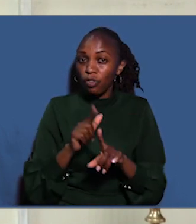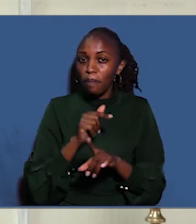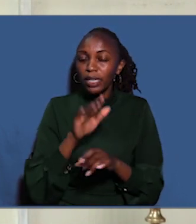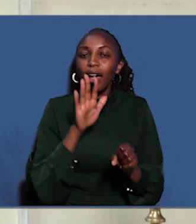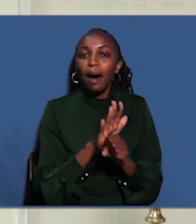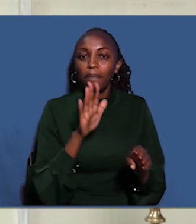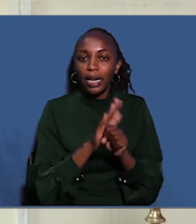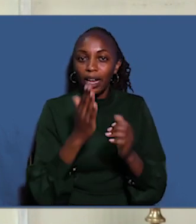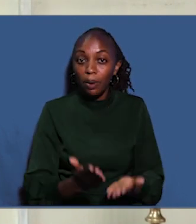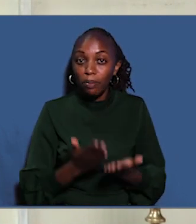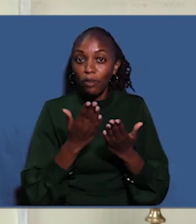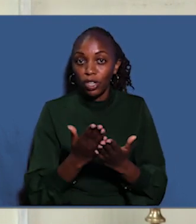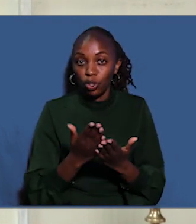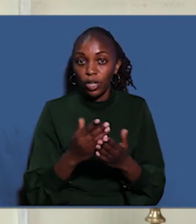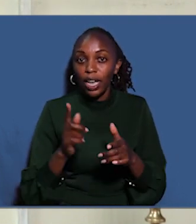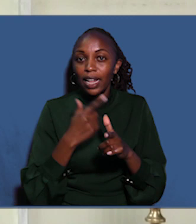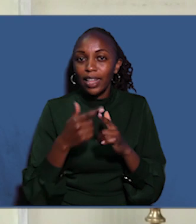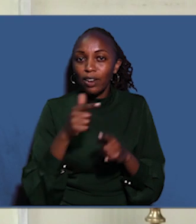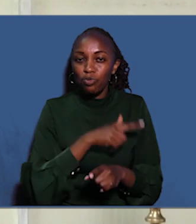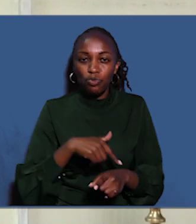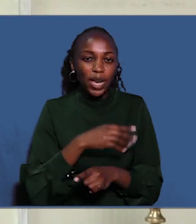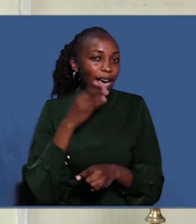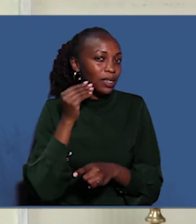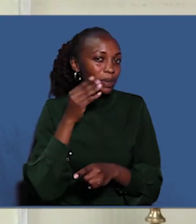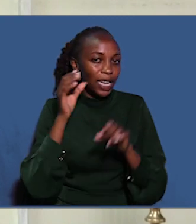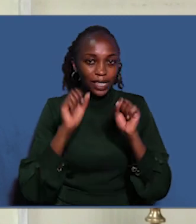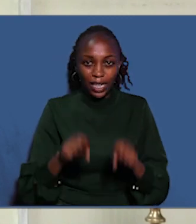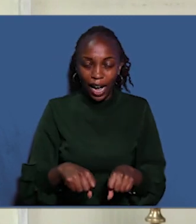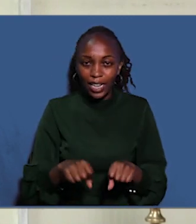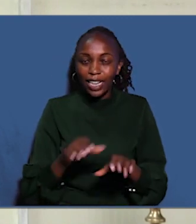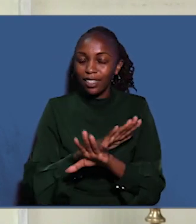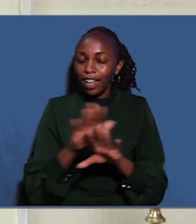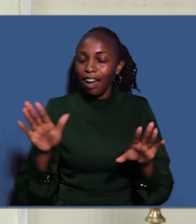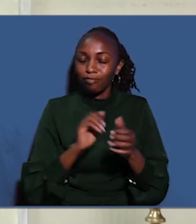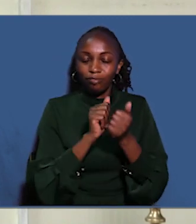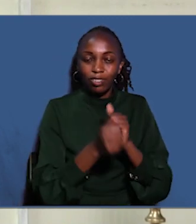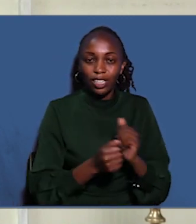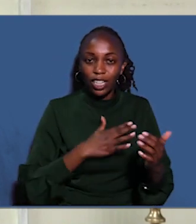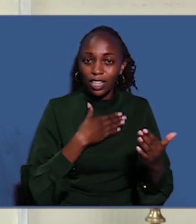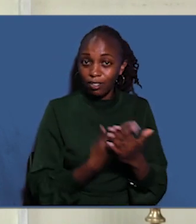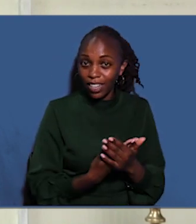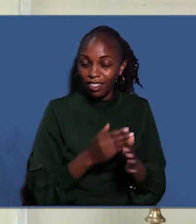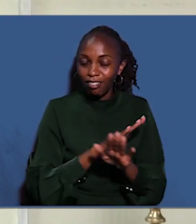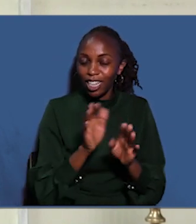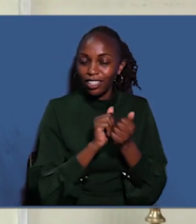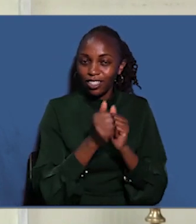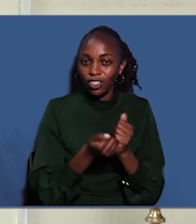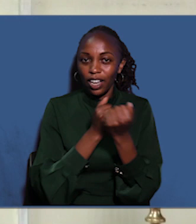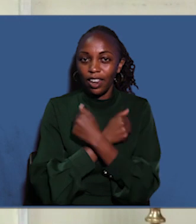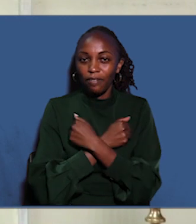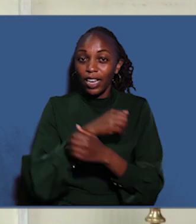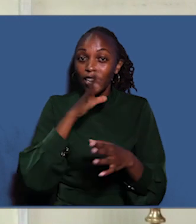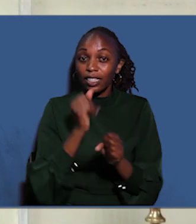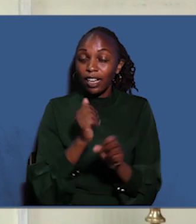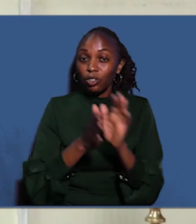abundant provision, we can experience his unwavering grace and love. Trust God. He